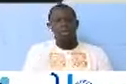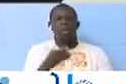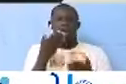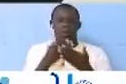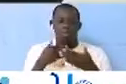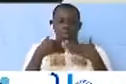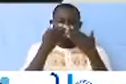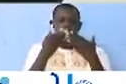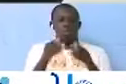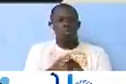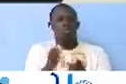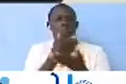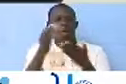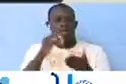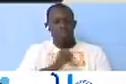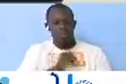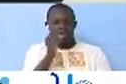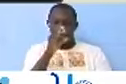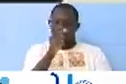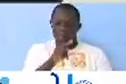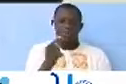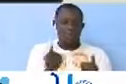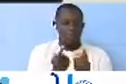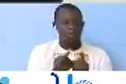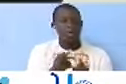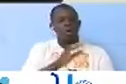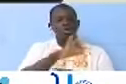that. Something must have been happening to him for him to say that.